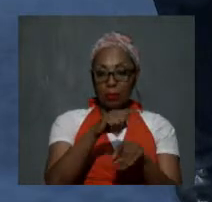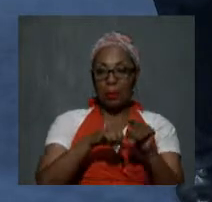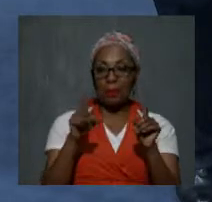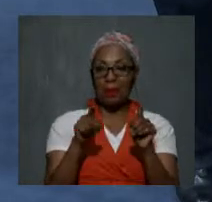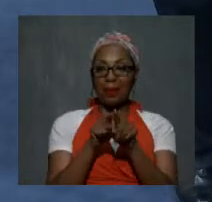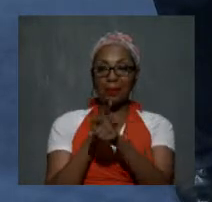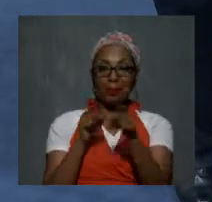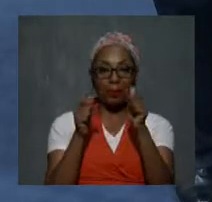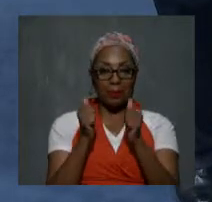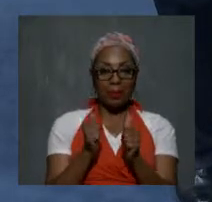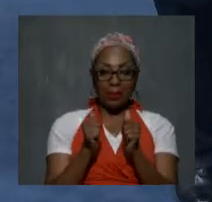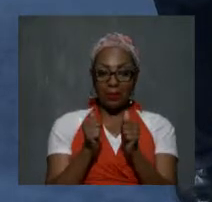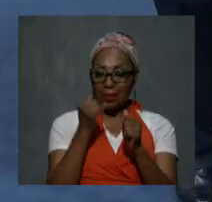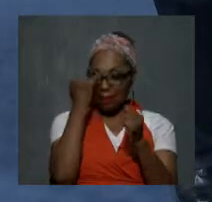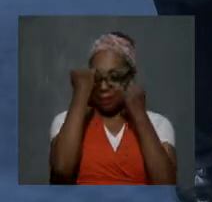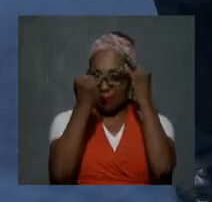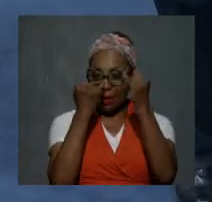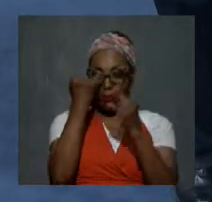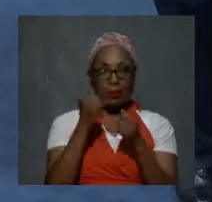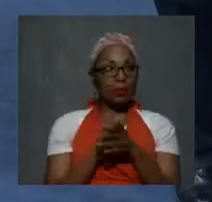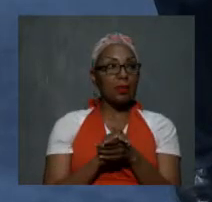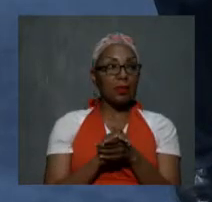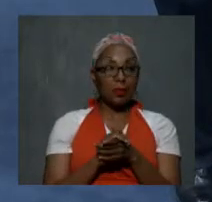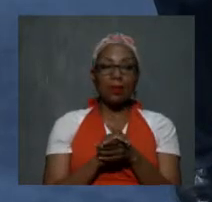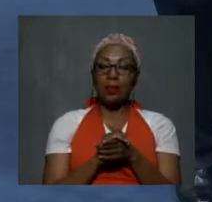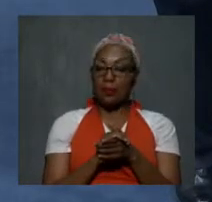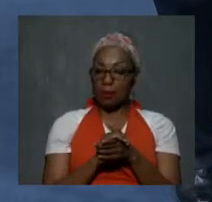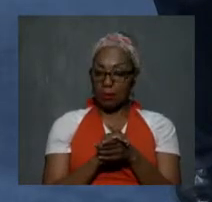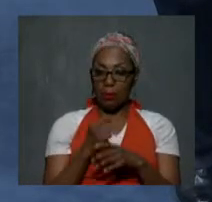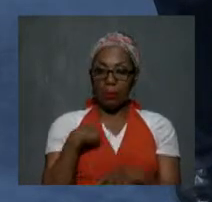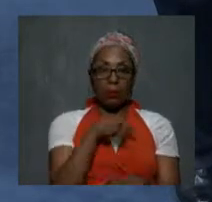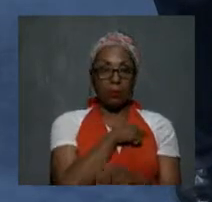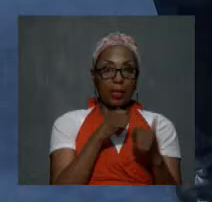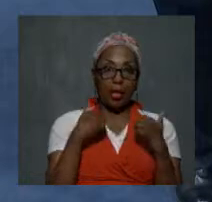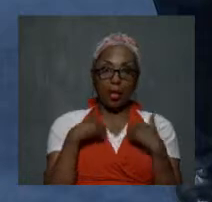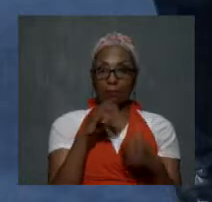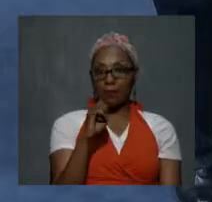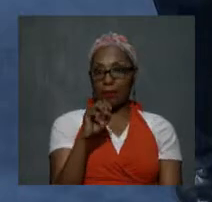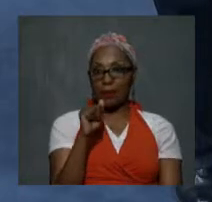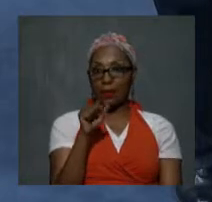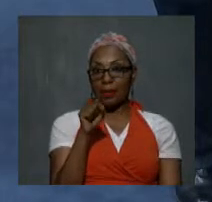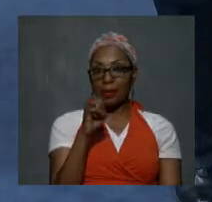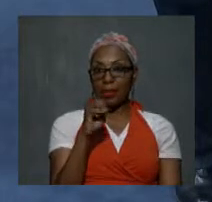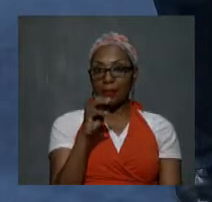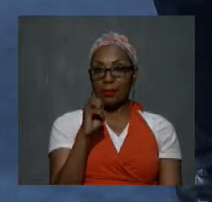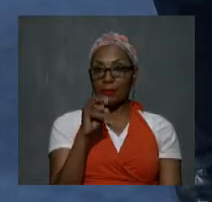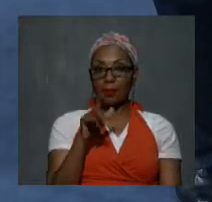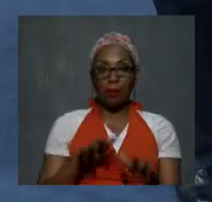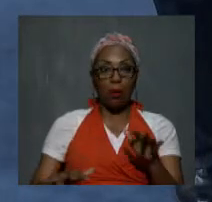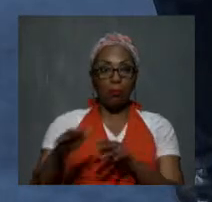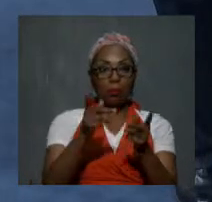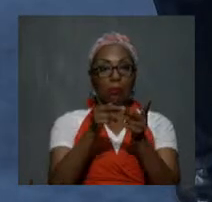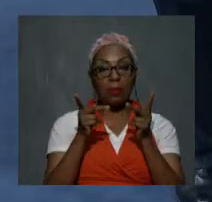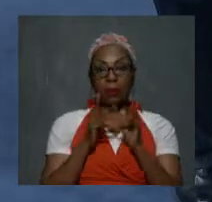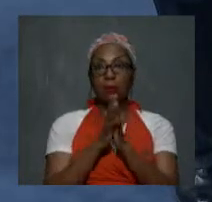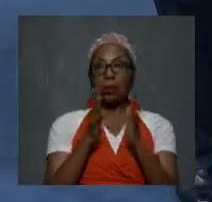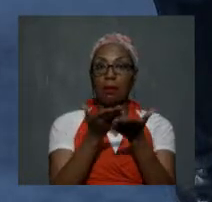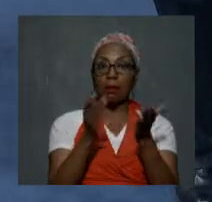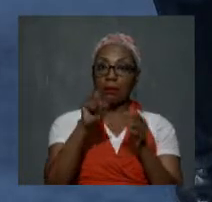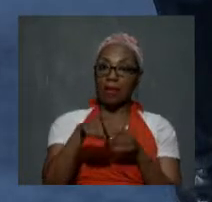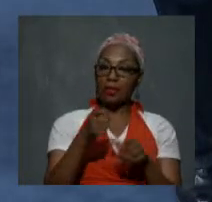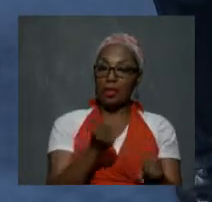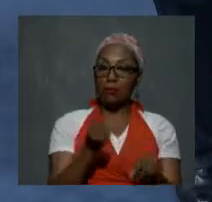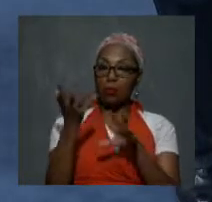can imagine, there are lines and easements all over this place, and a lot of things are going to have to get moved.